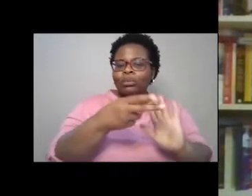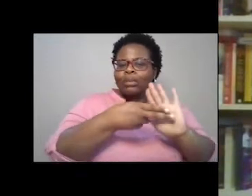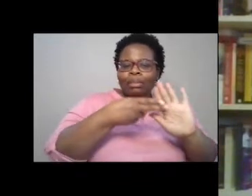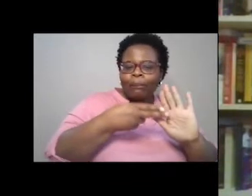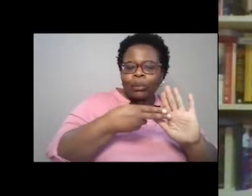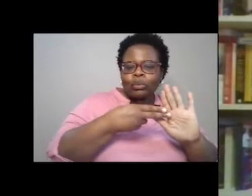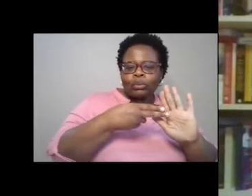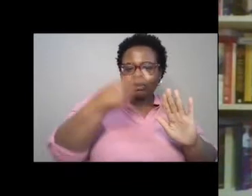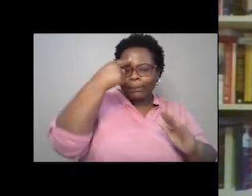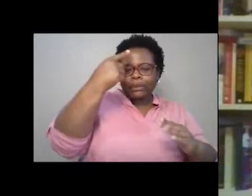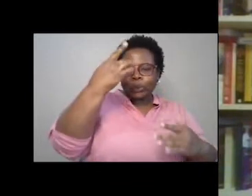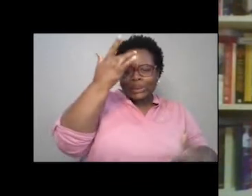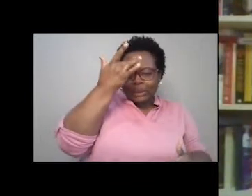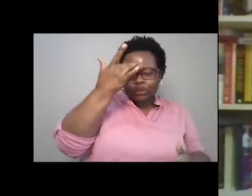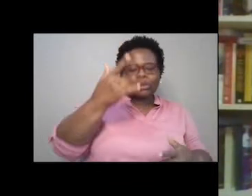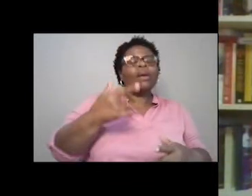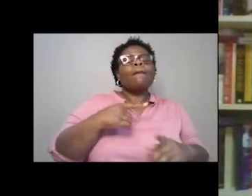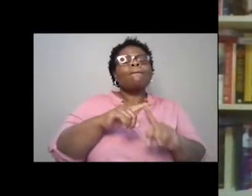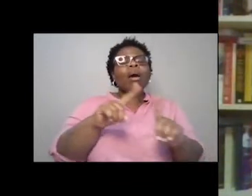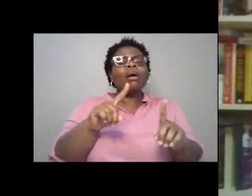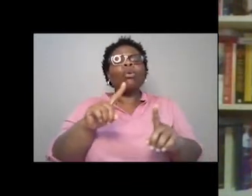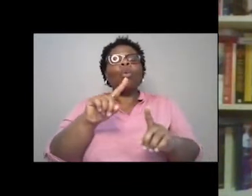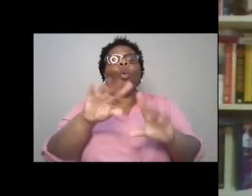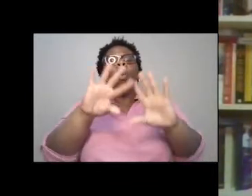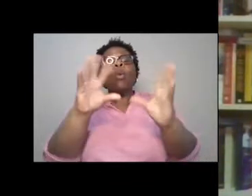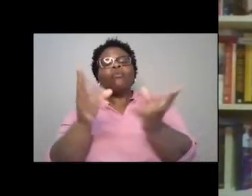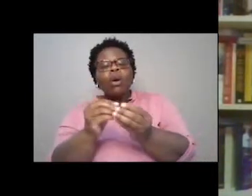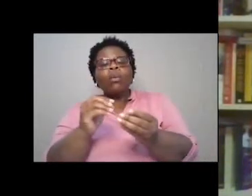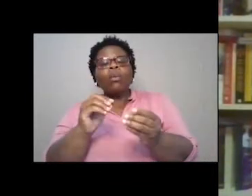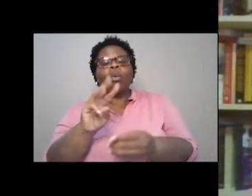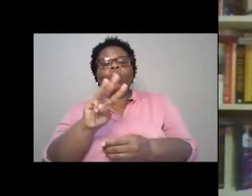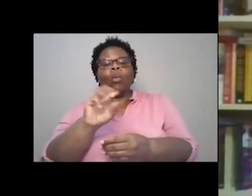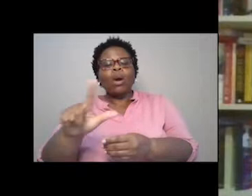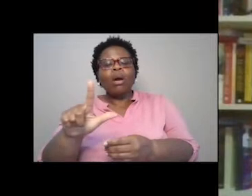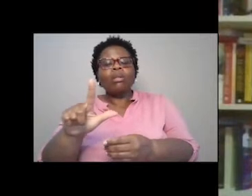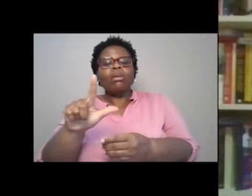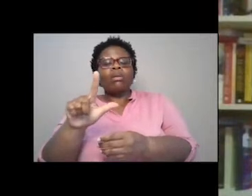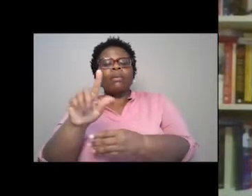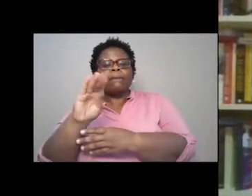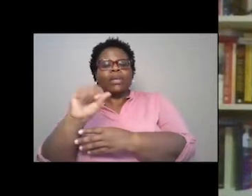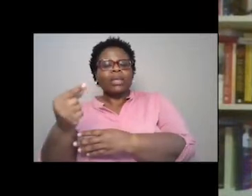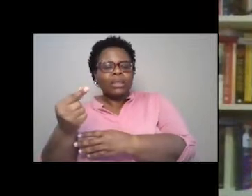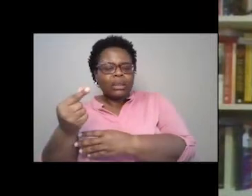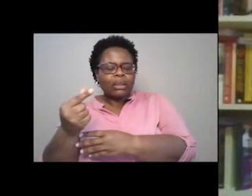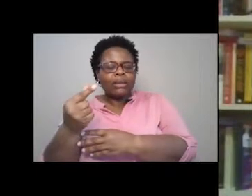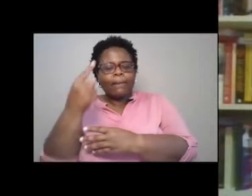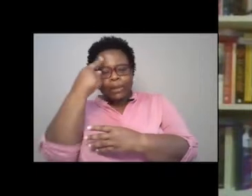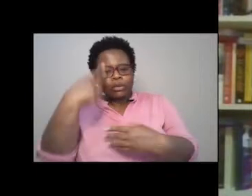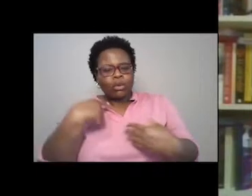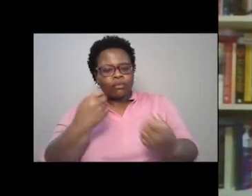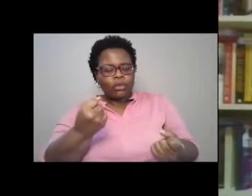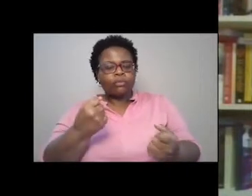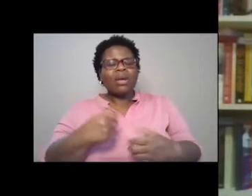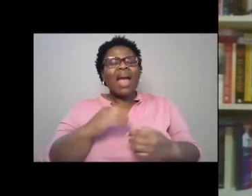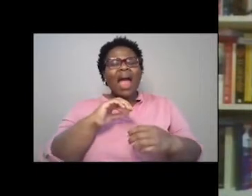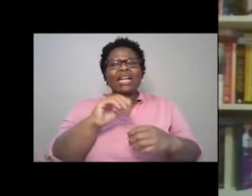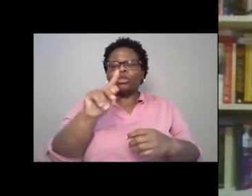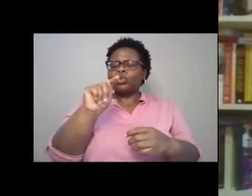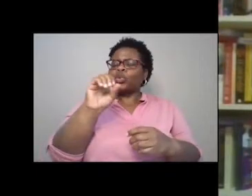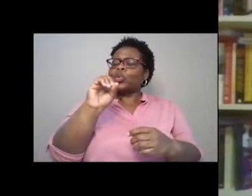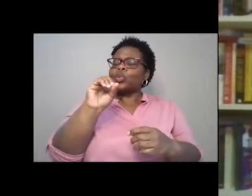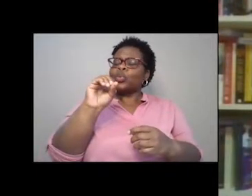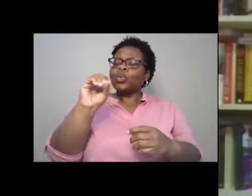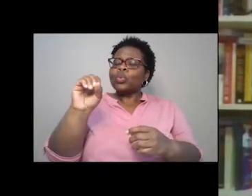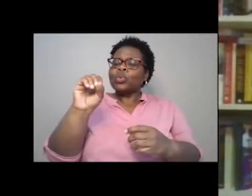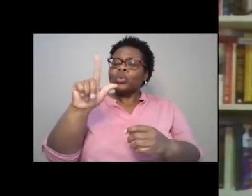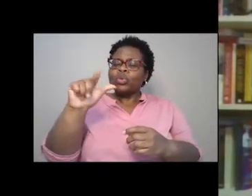overall mental health, and what we can do, what tools we have to improve that. Now, you don't have to